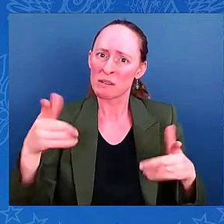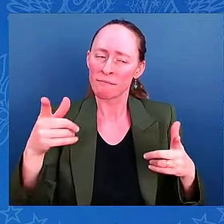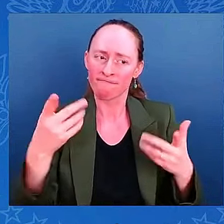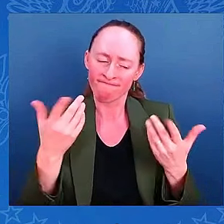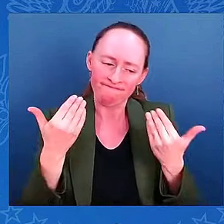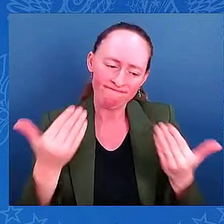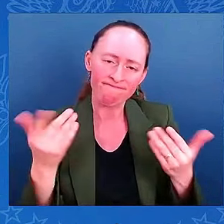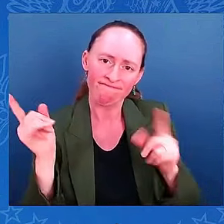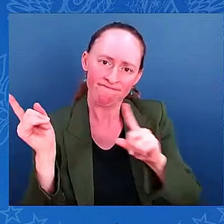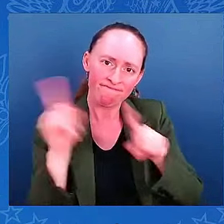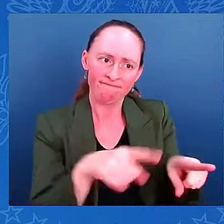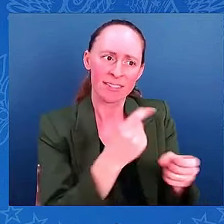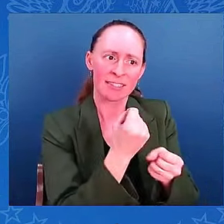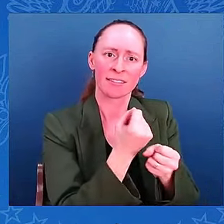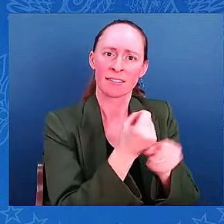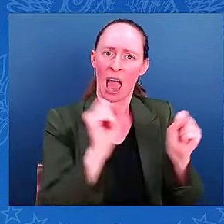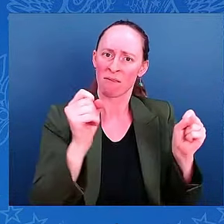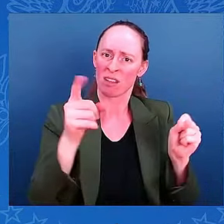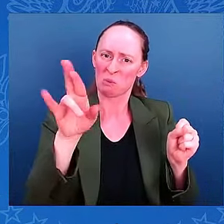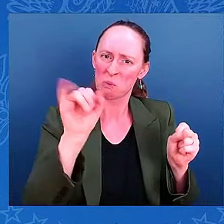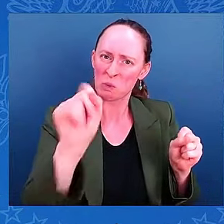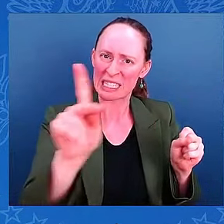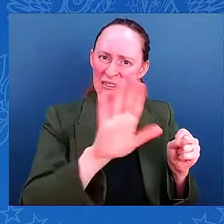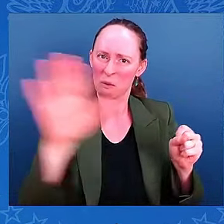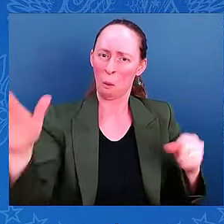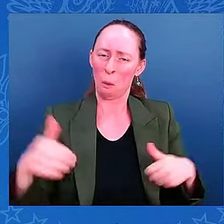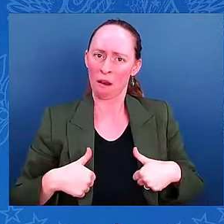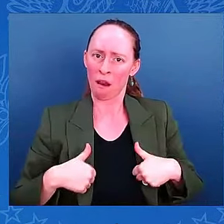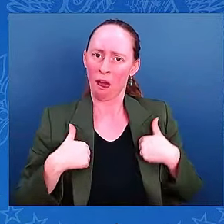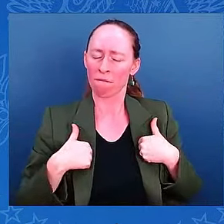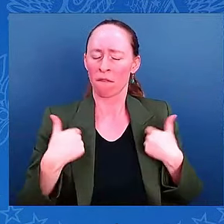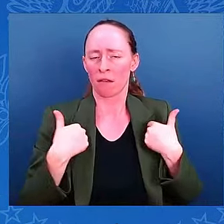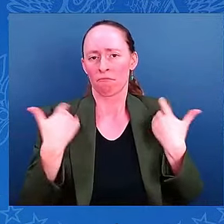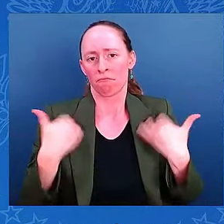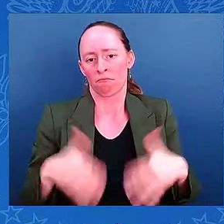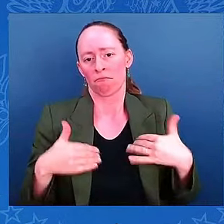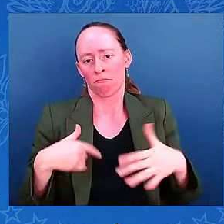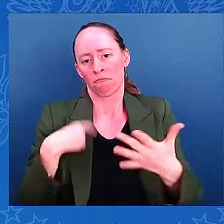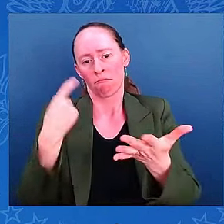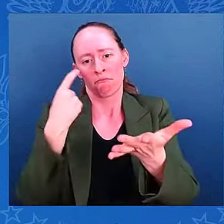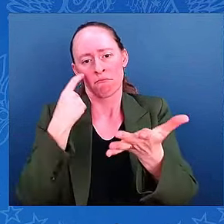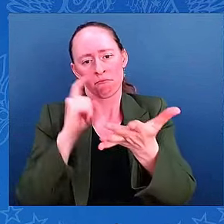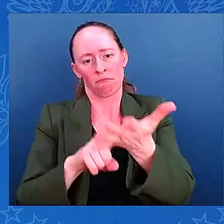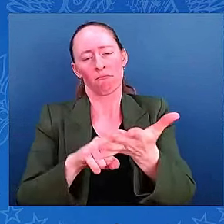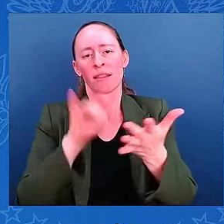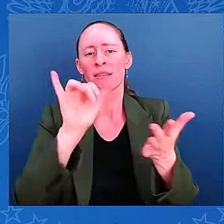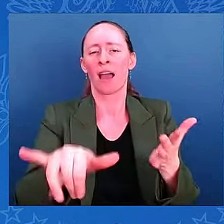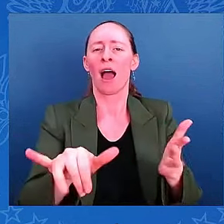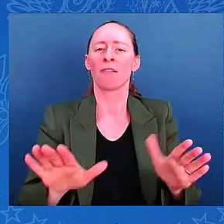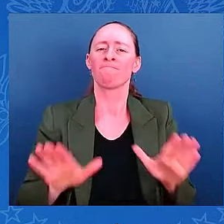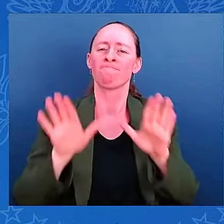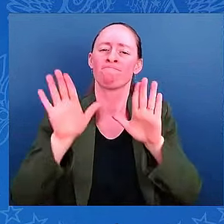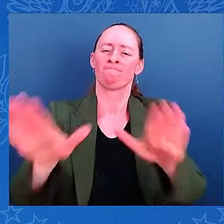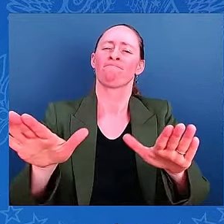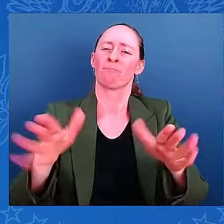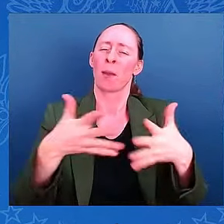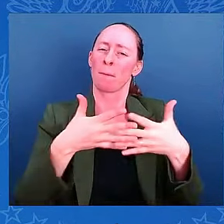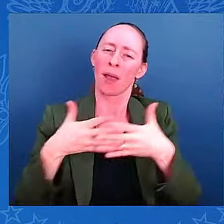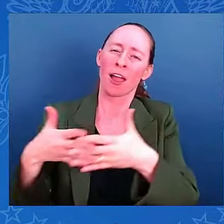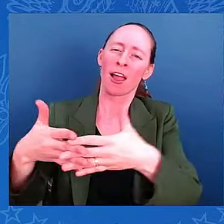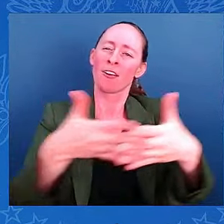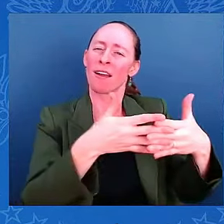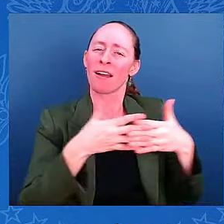ways that when, you know, to me, it's a measure of who we are as a nation when we see this happen. And it constantly happens.